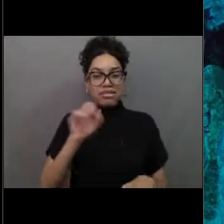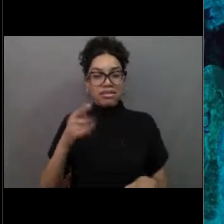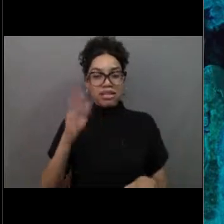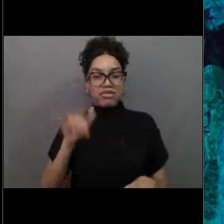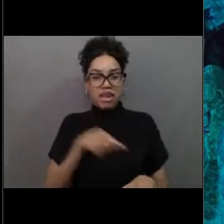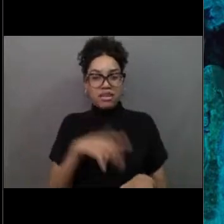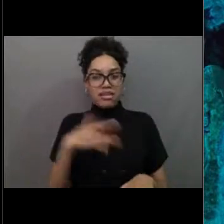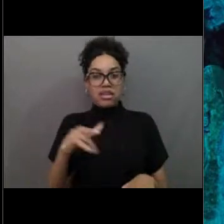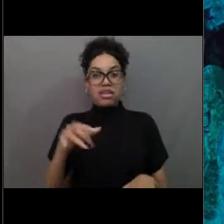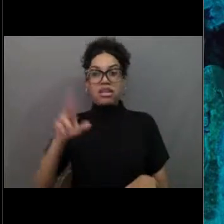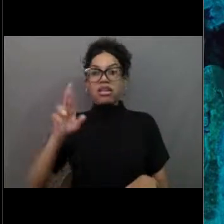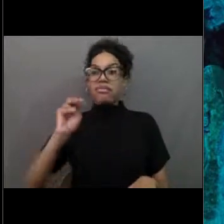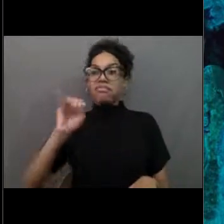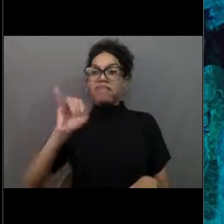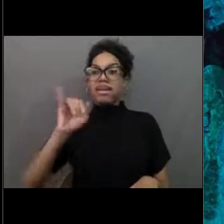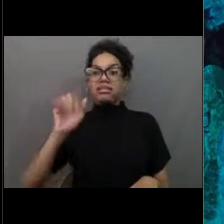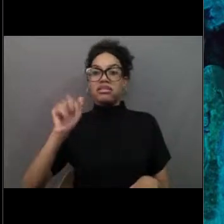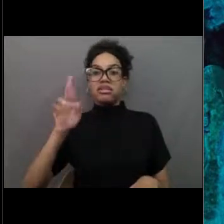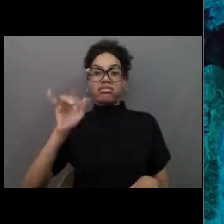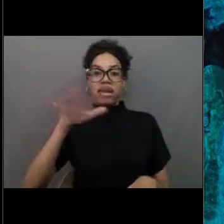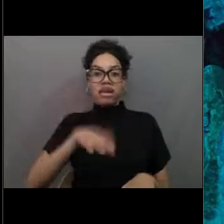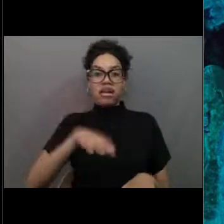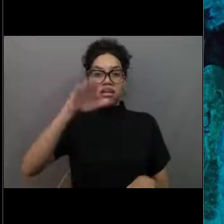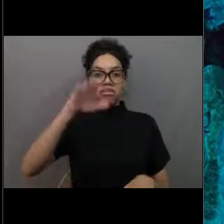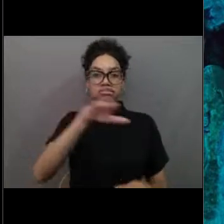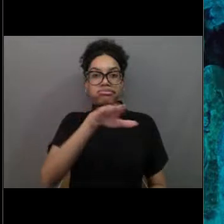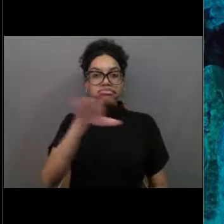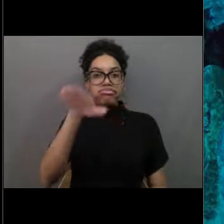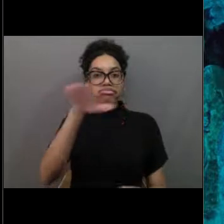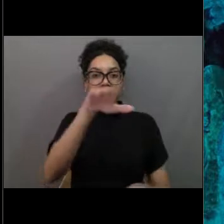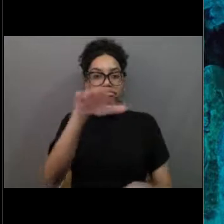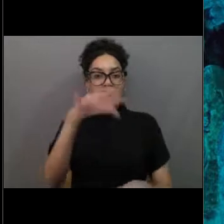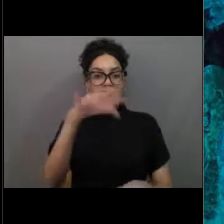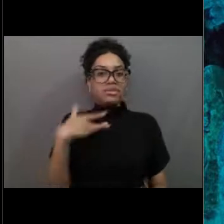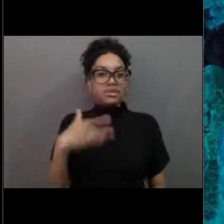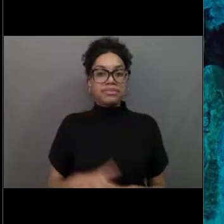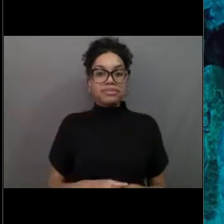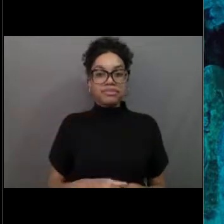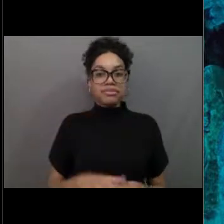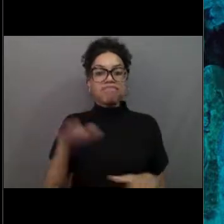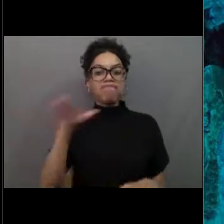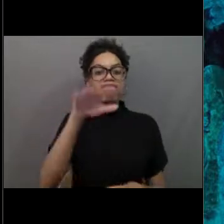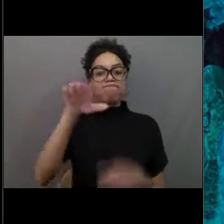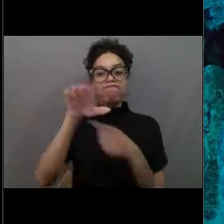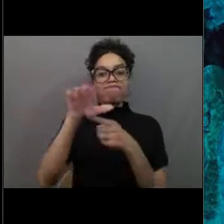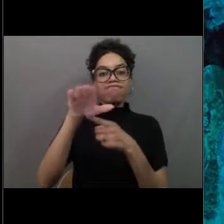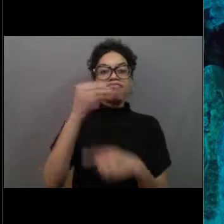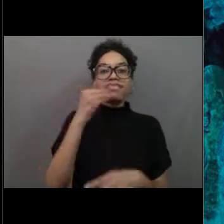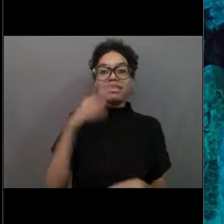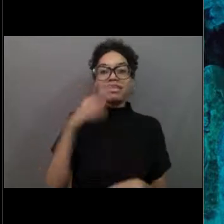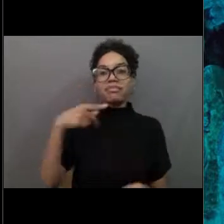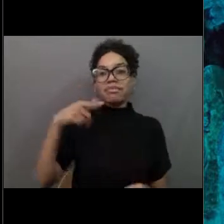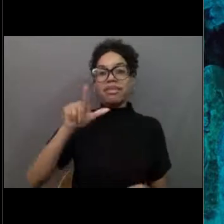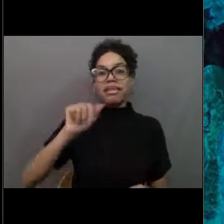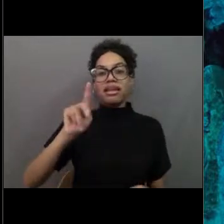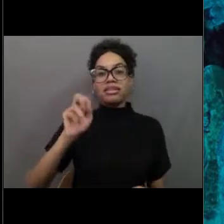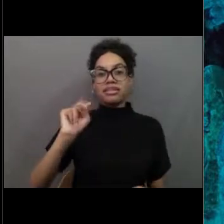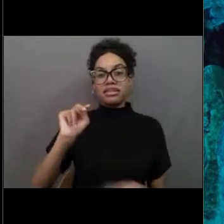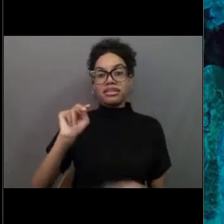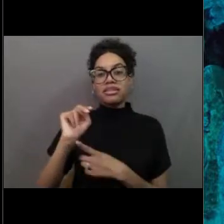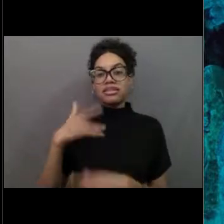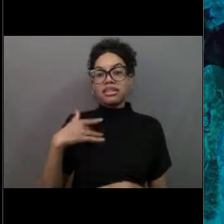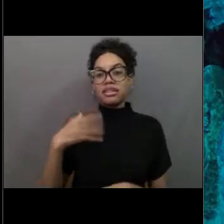Manta rays actually feed on plankton up in the water column. So this is the typical view we see when it first comes in. You see it from the top like this, where it's all